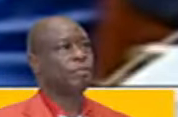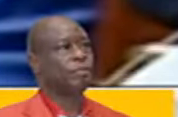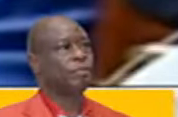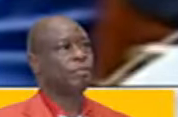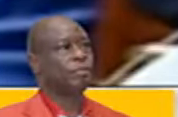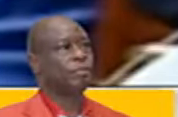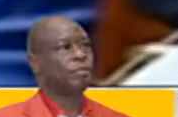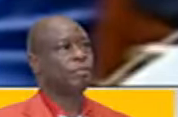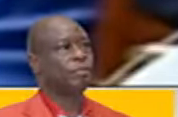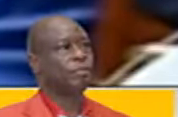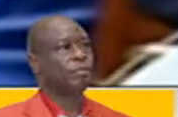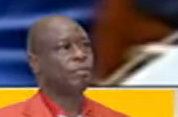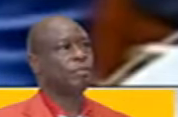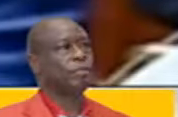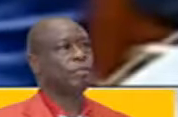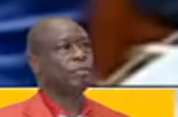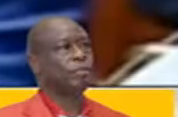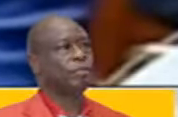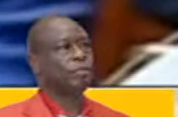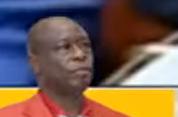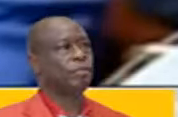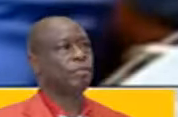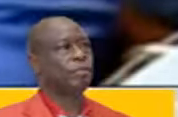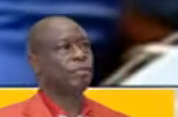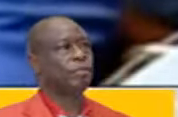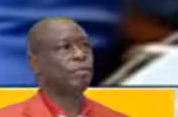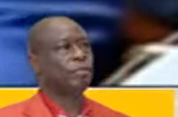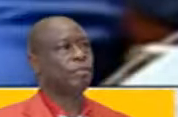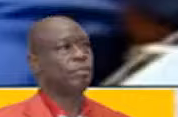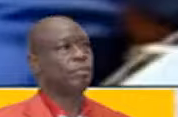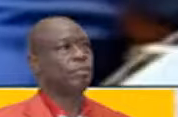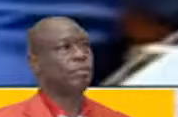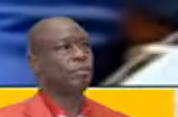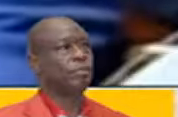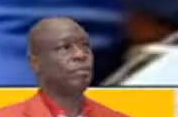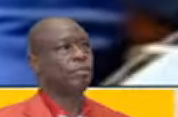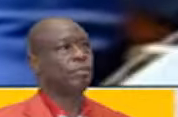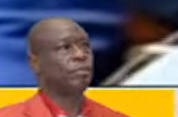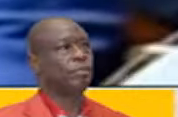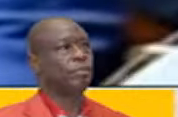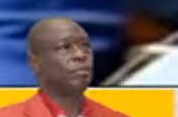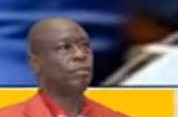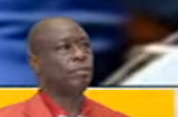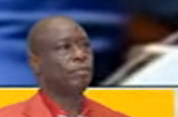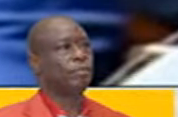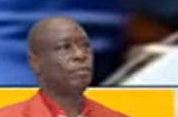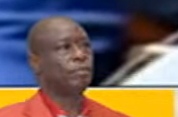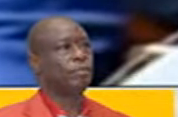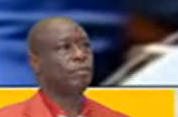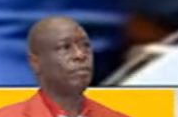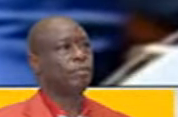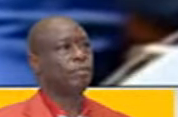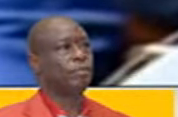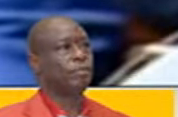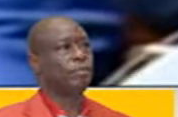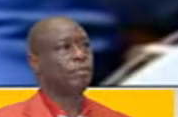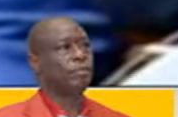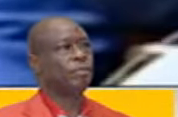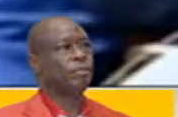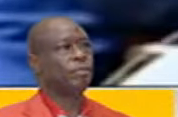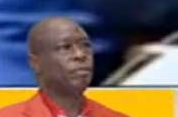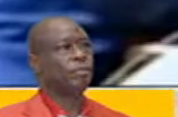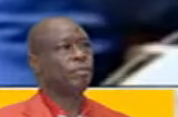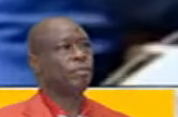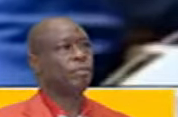and shall deputize for the President in the execution of the President's functions. While Article 152.1 of the Constitution states that the Deputy